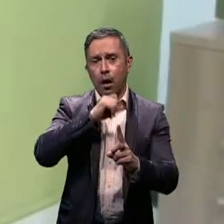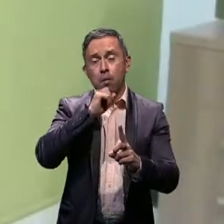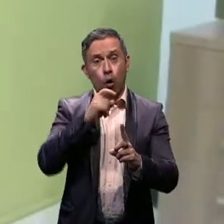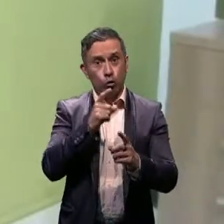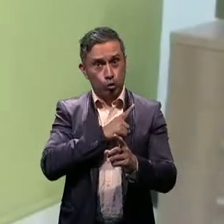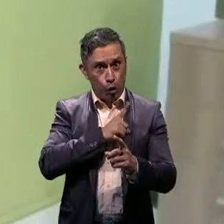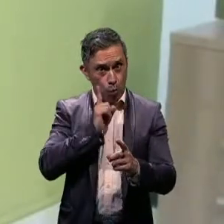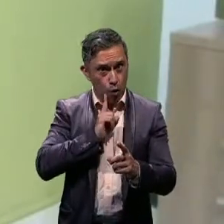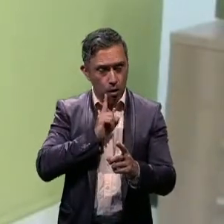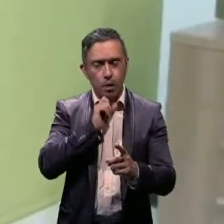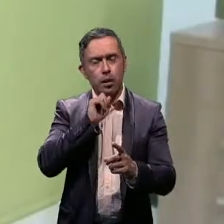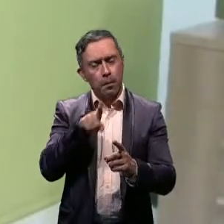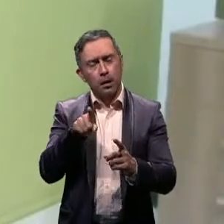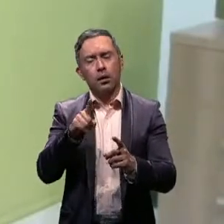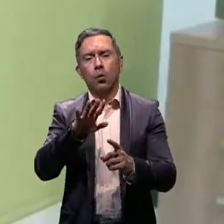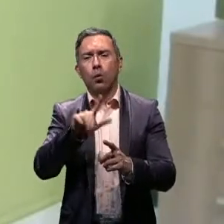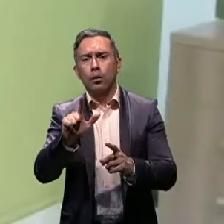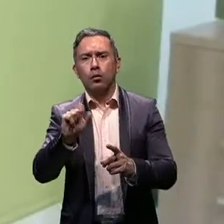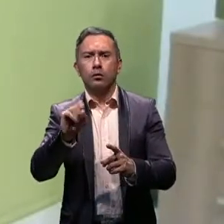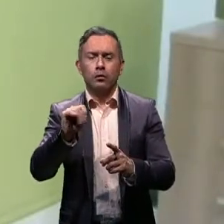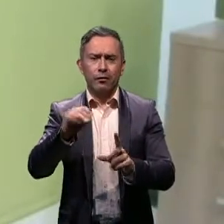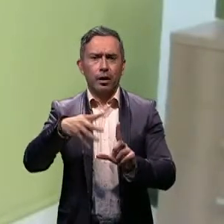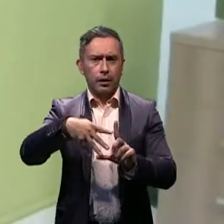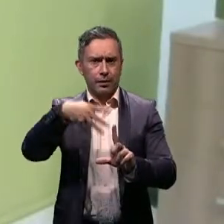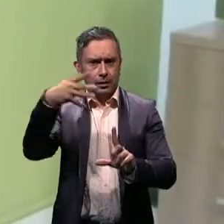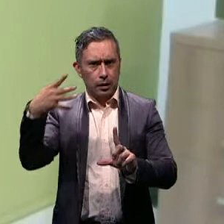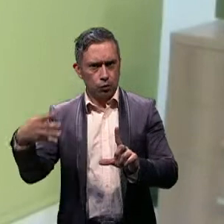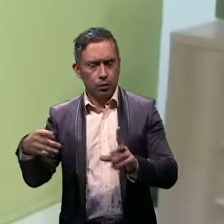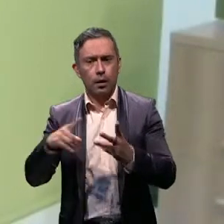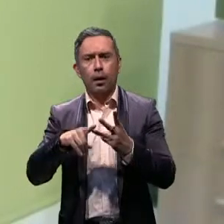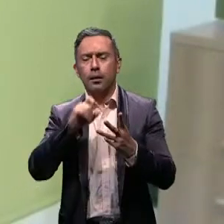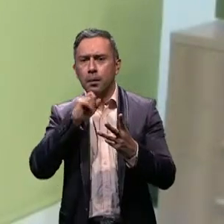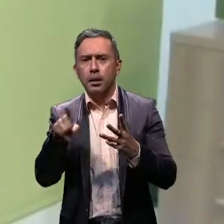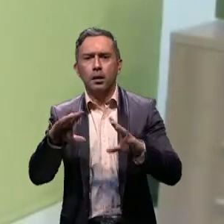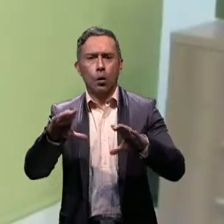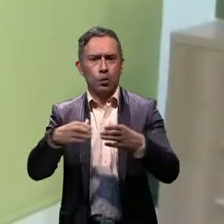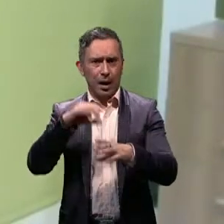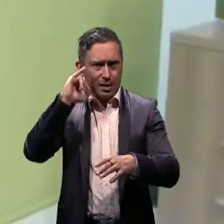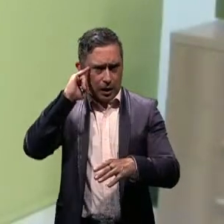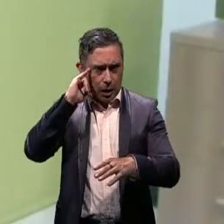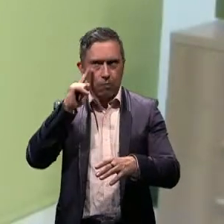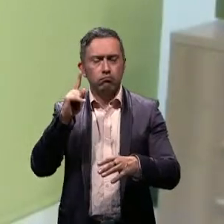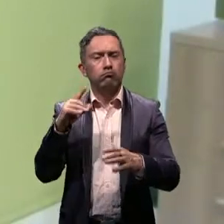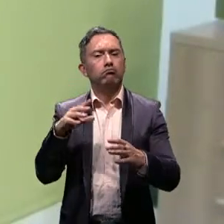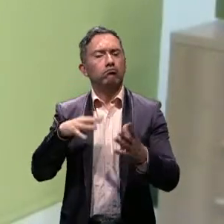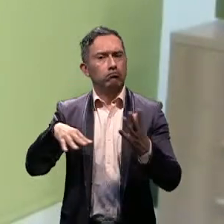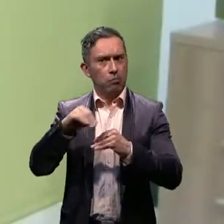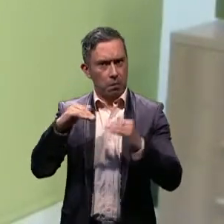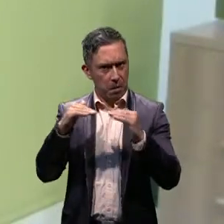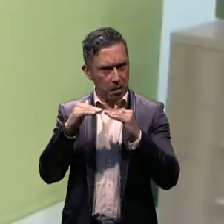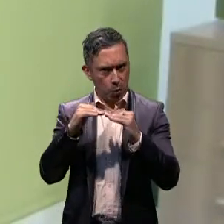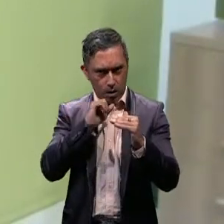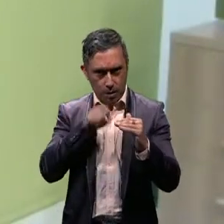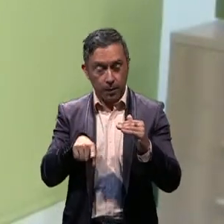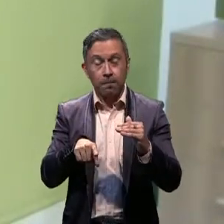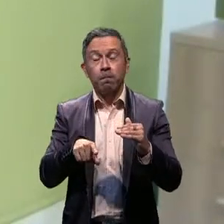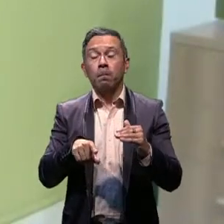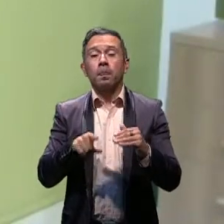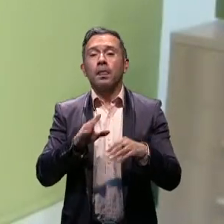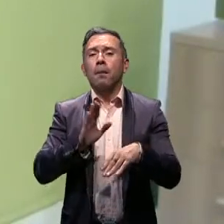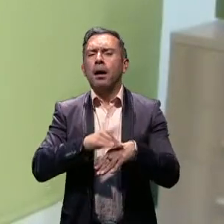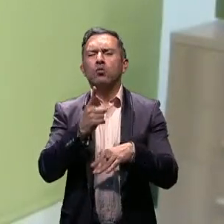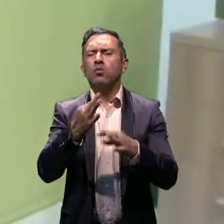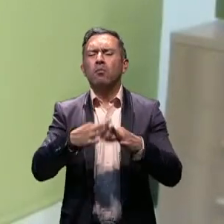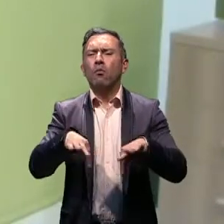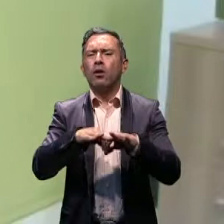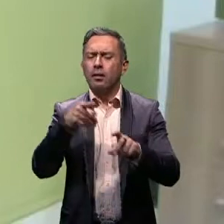inclusion for women and the sexual diversity groups and also indigenous groups. And obviously, we have to